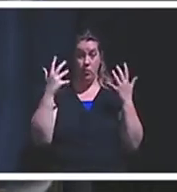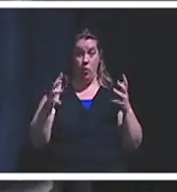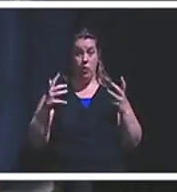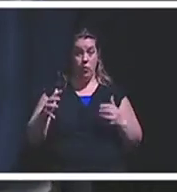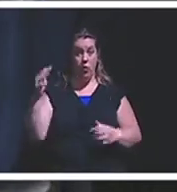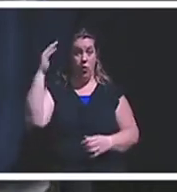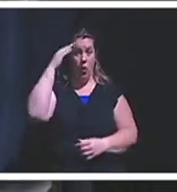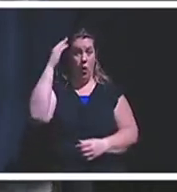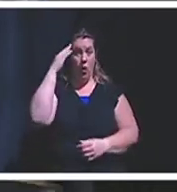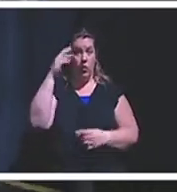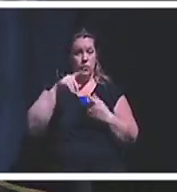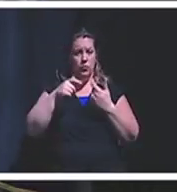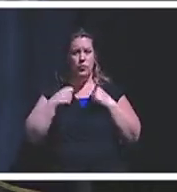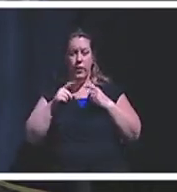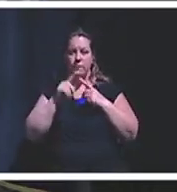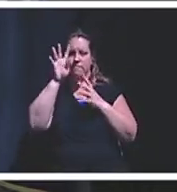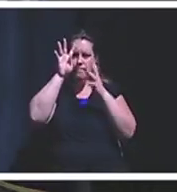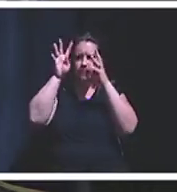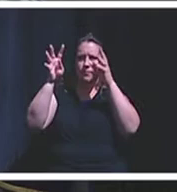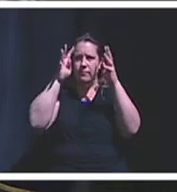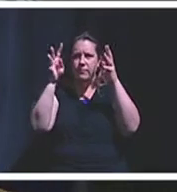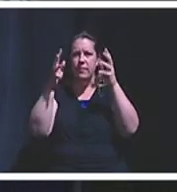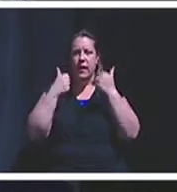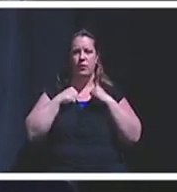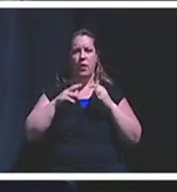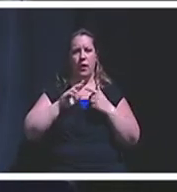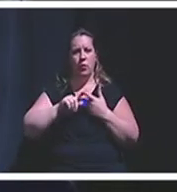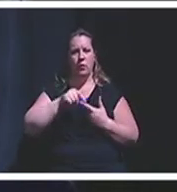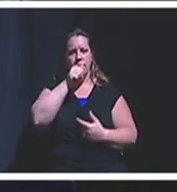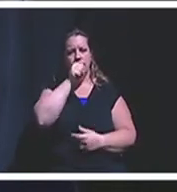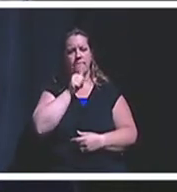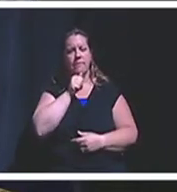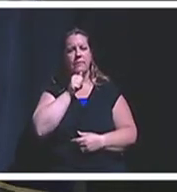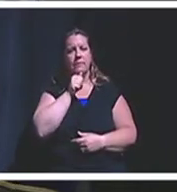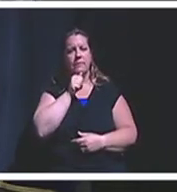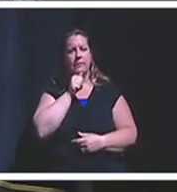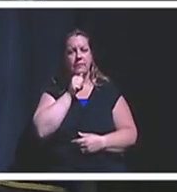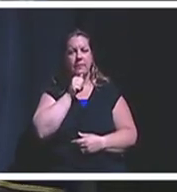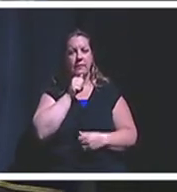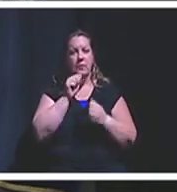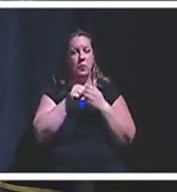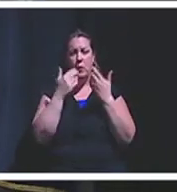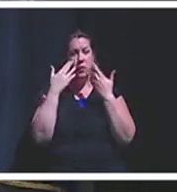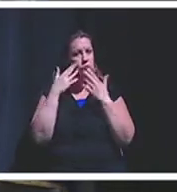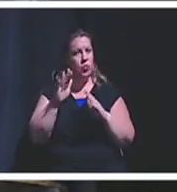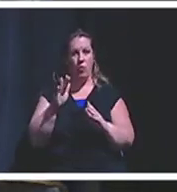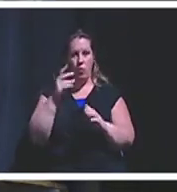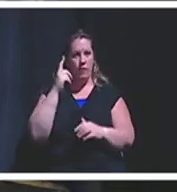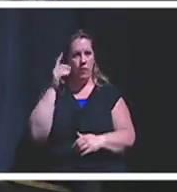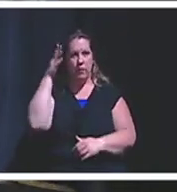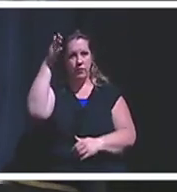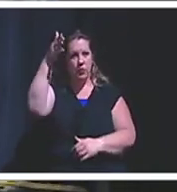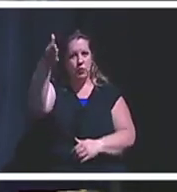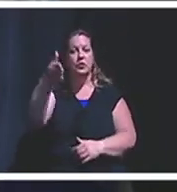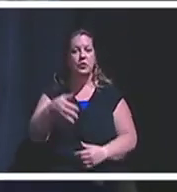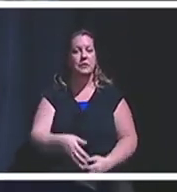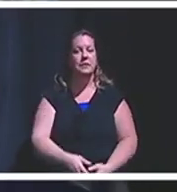able to invent and cope with what you don't know about